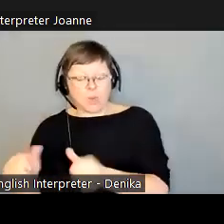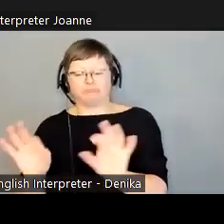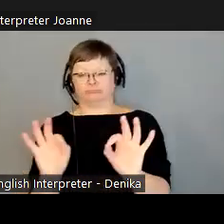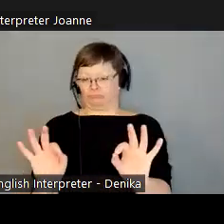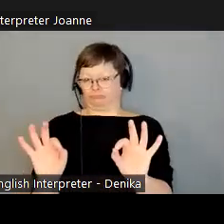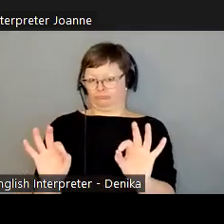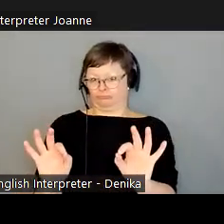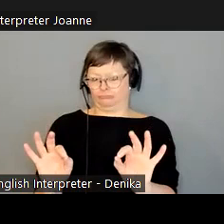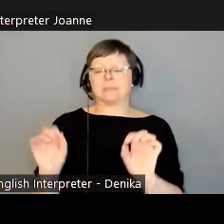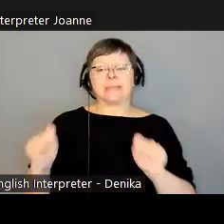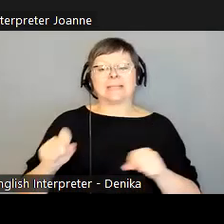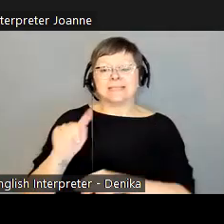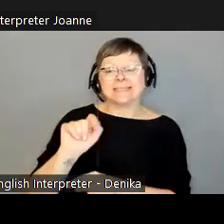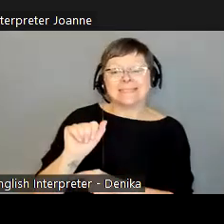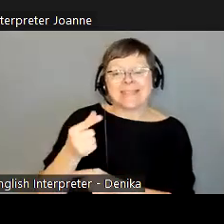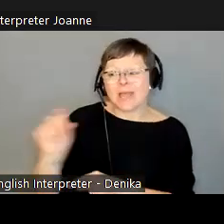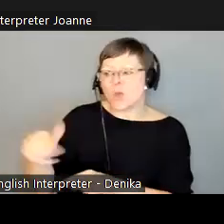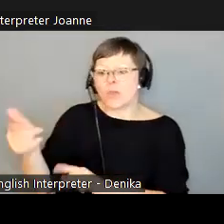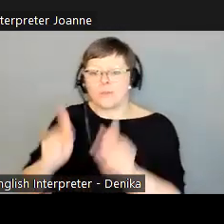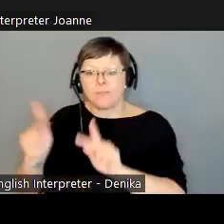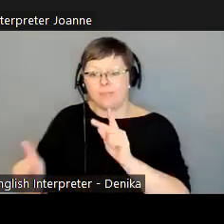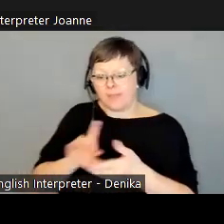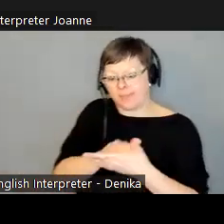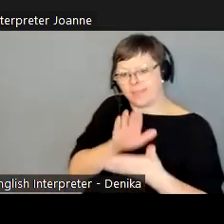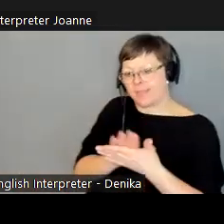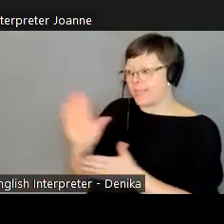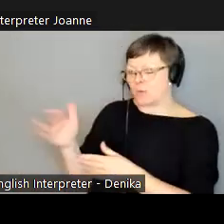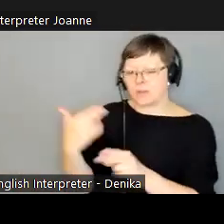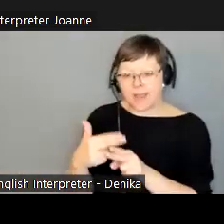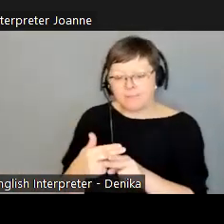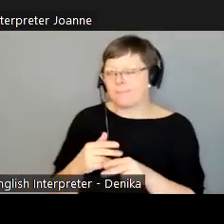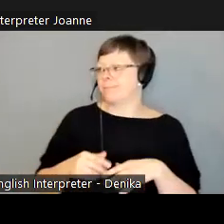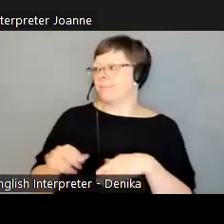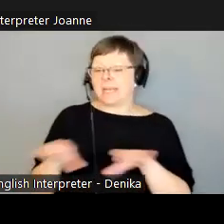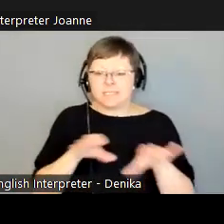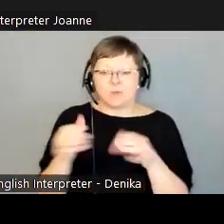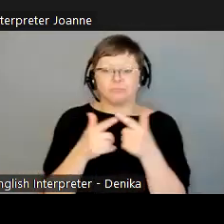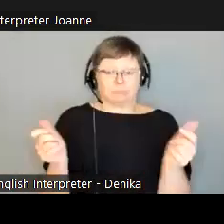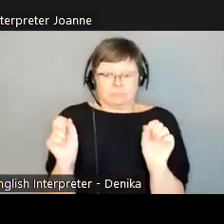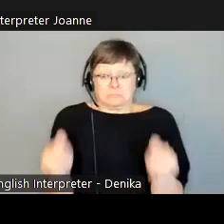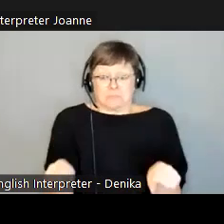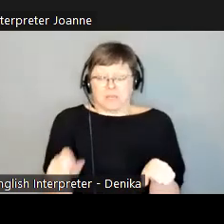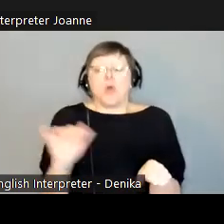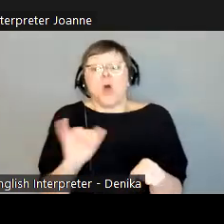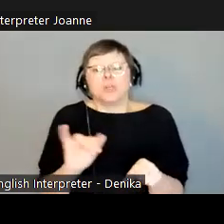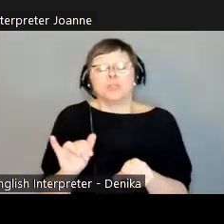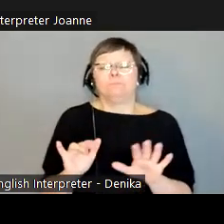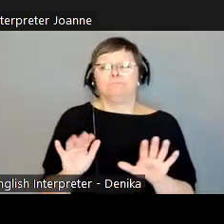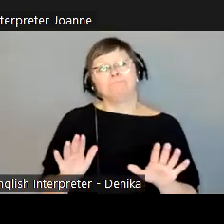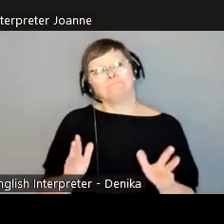tag other people in relevant activities. And try sharing the post of